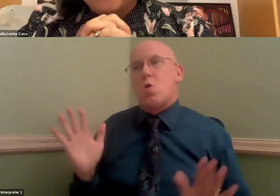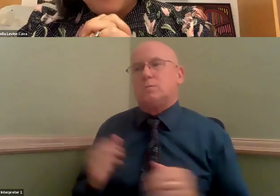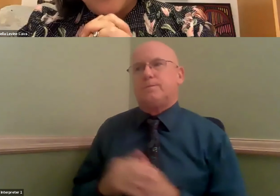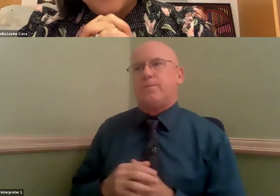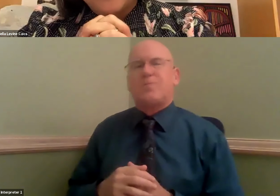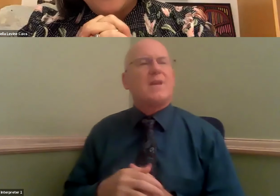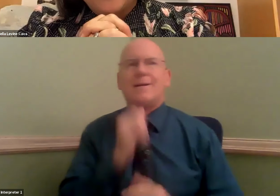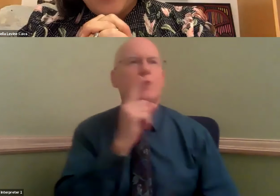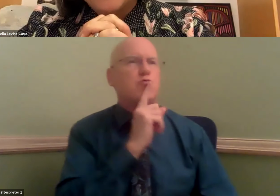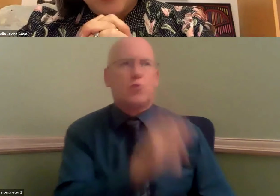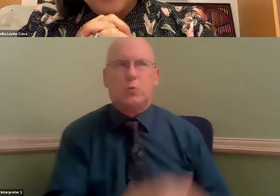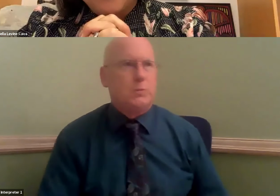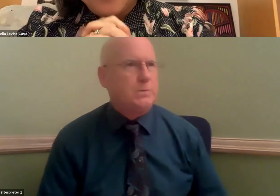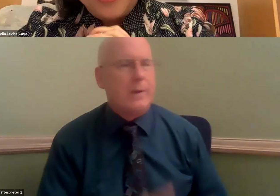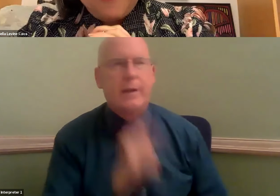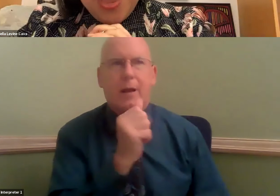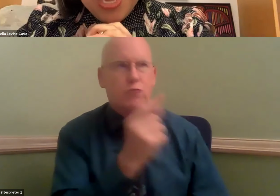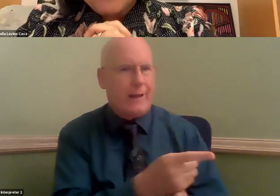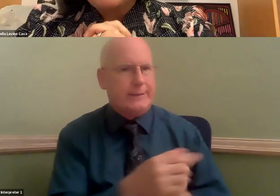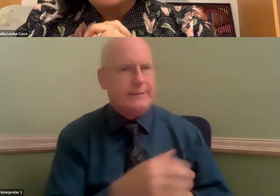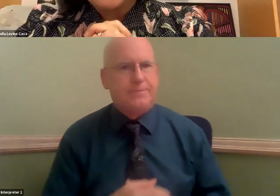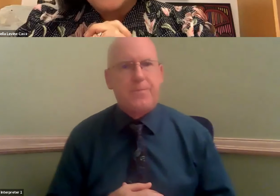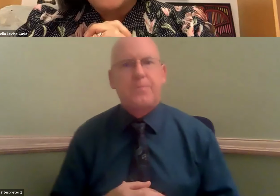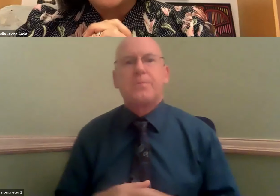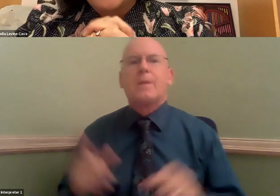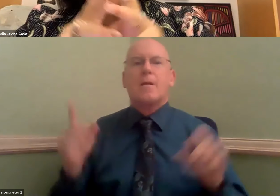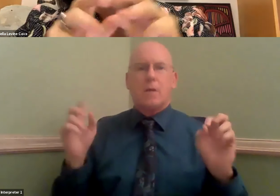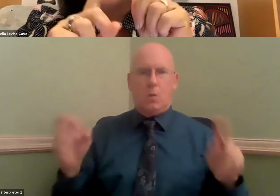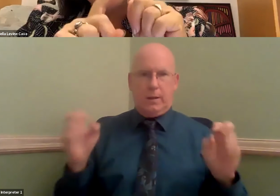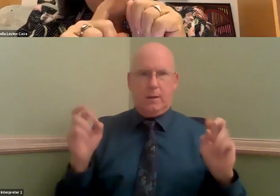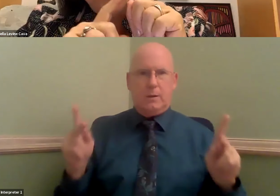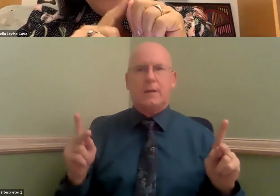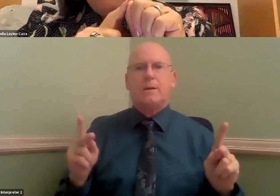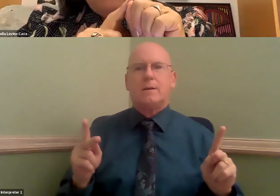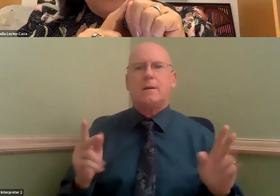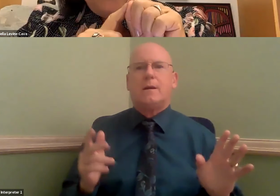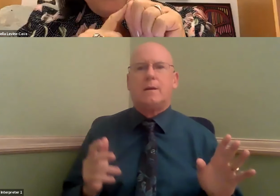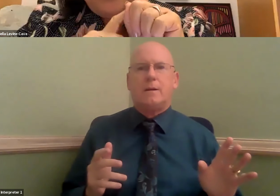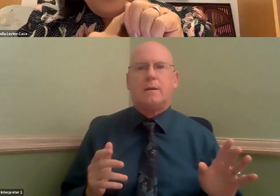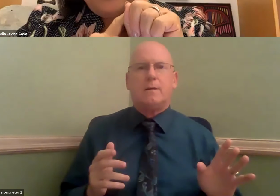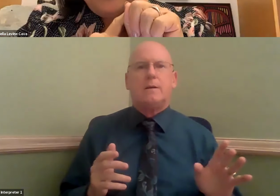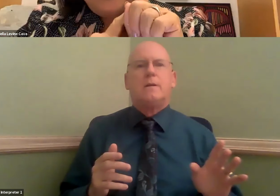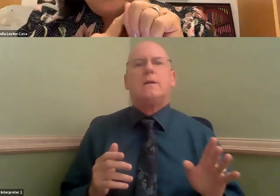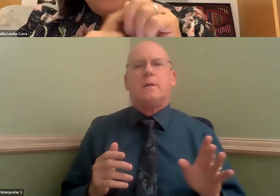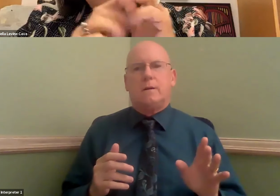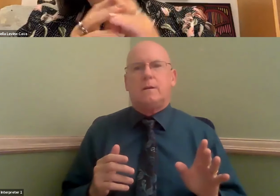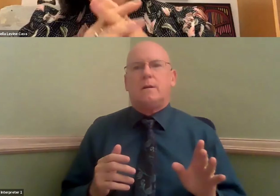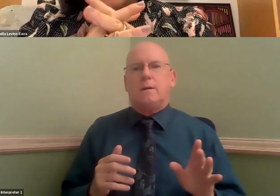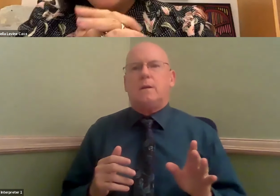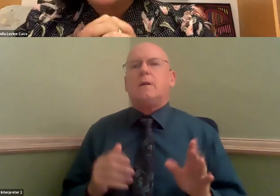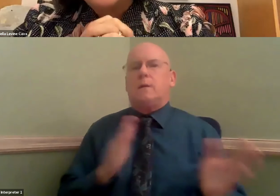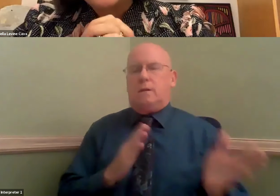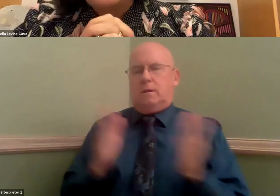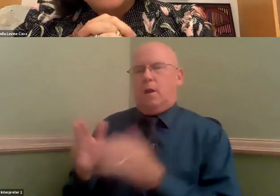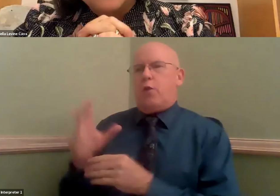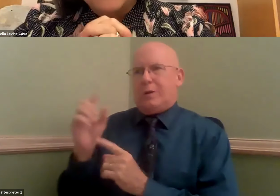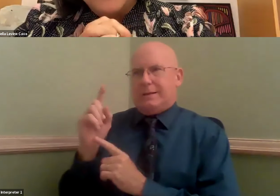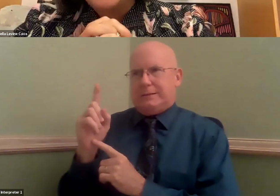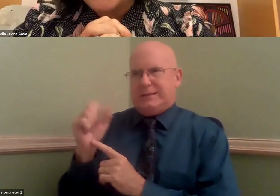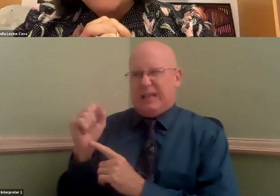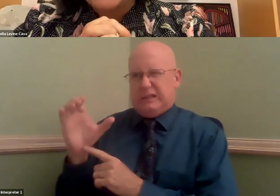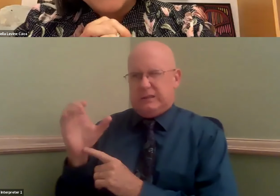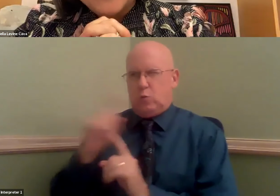That's not correct. Okay, so he had about 15 seconds to respond for you, please. Okay. Let's be